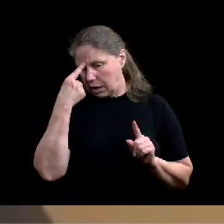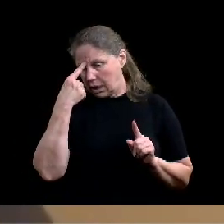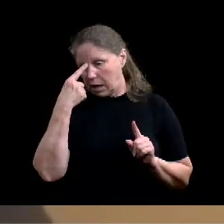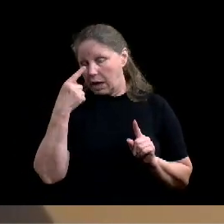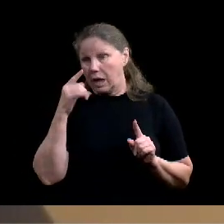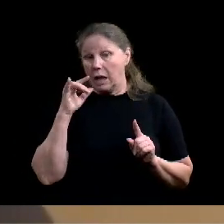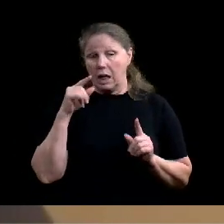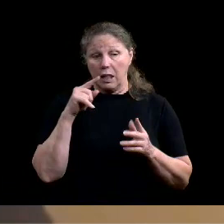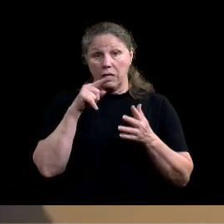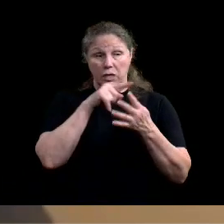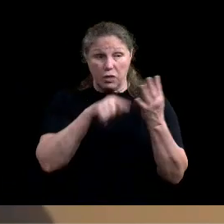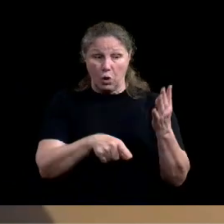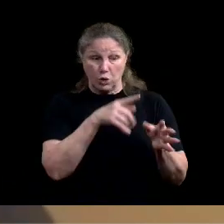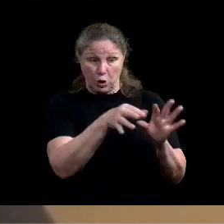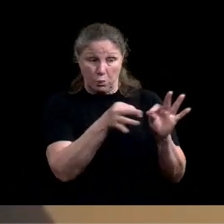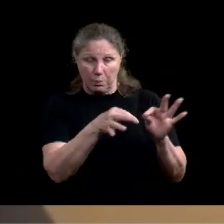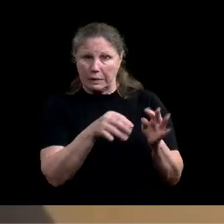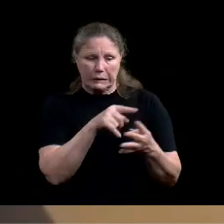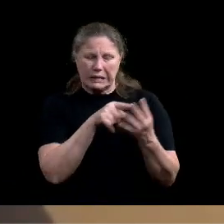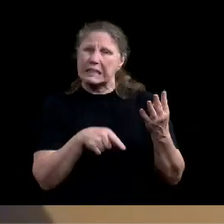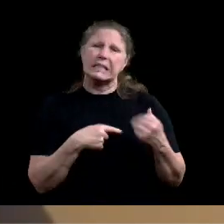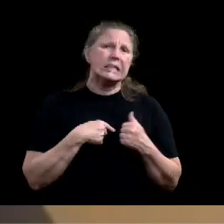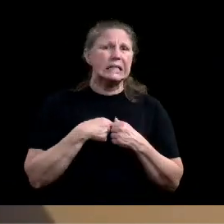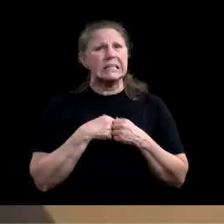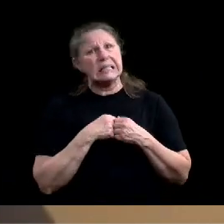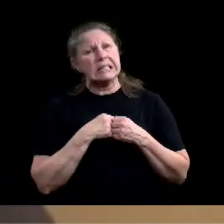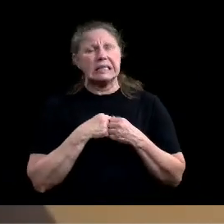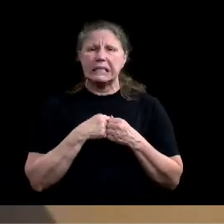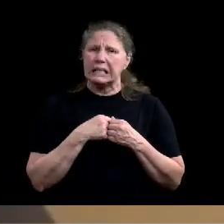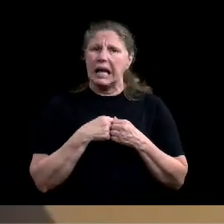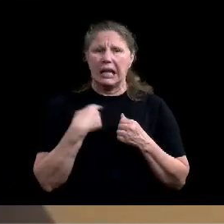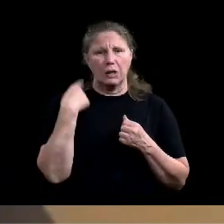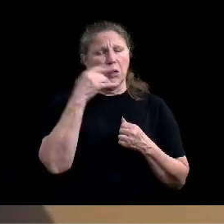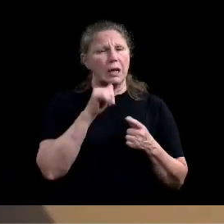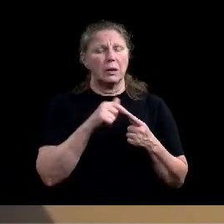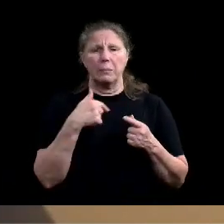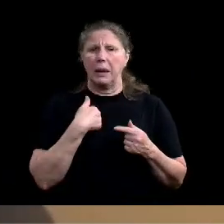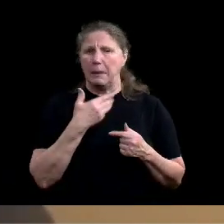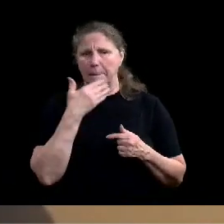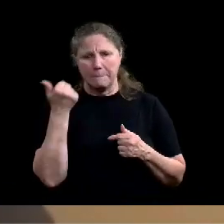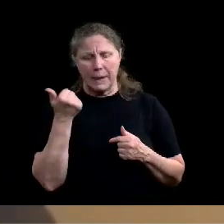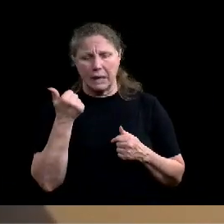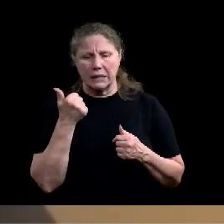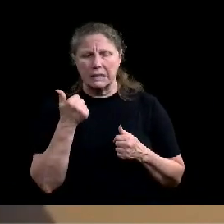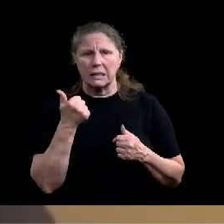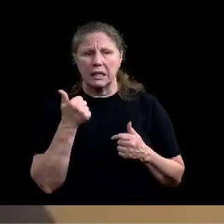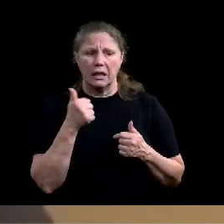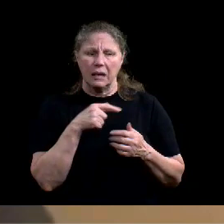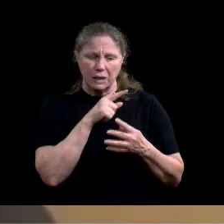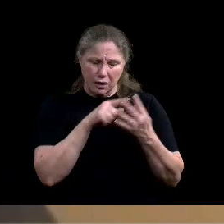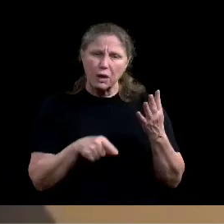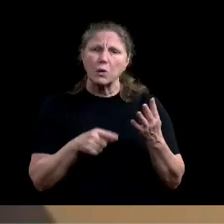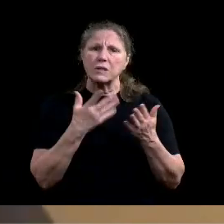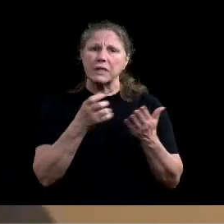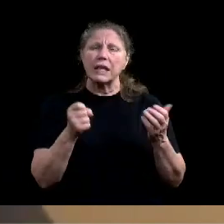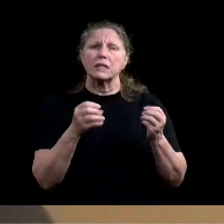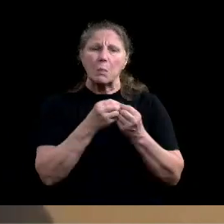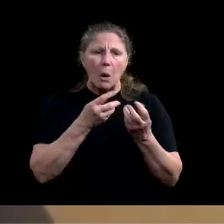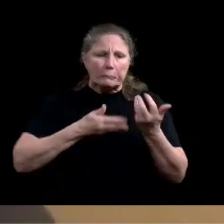talking, to be among the riskier types of businesses to open. So we may have